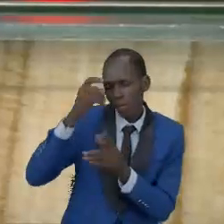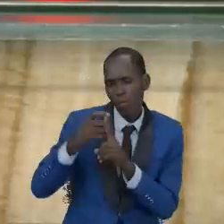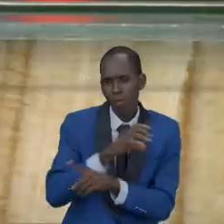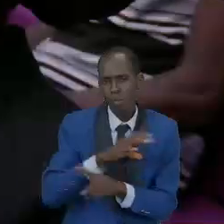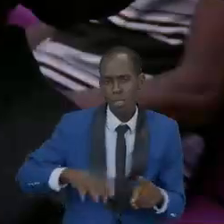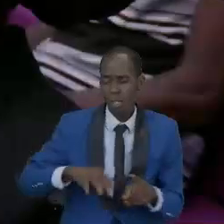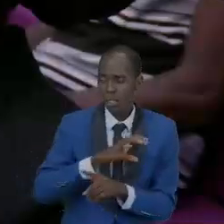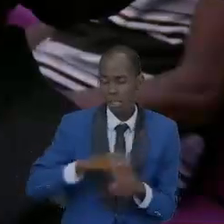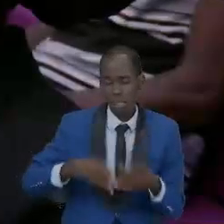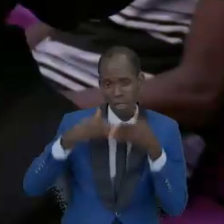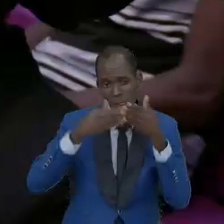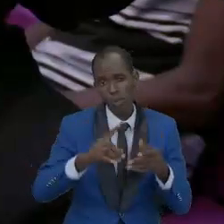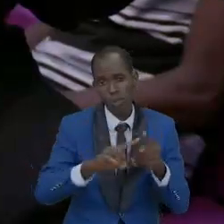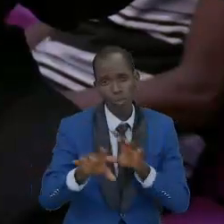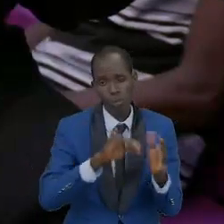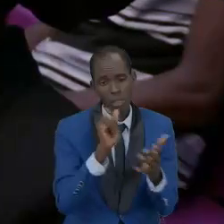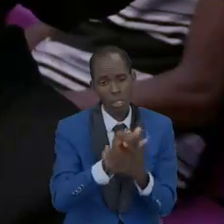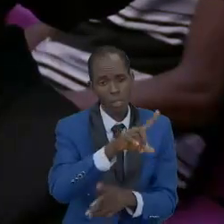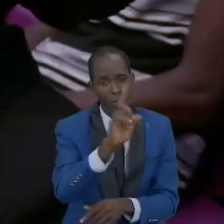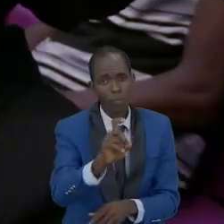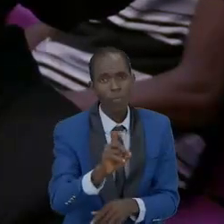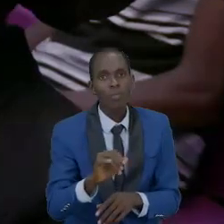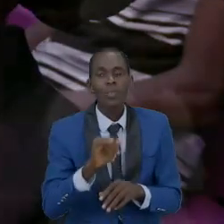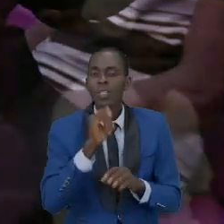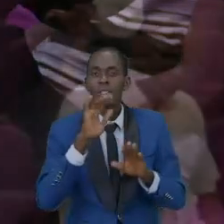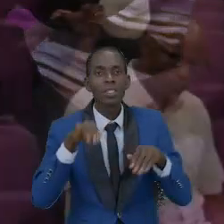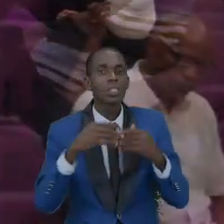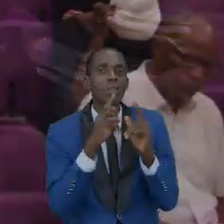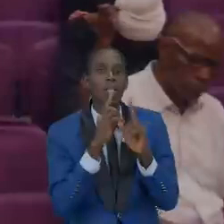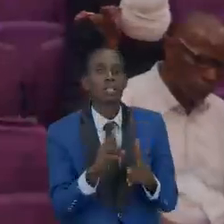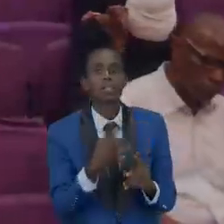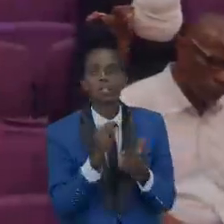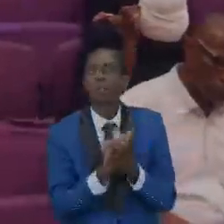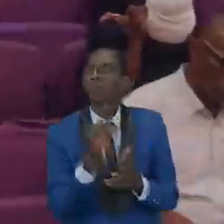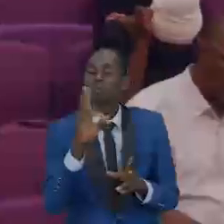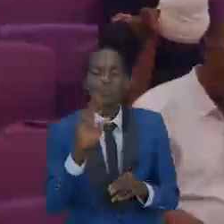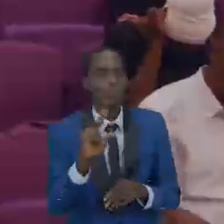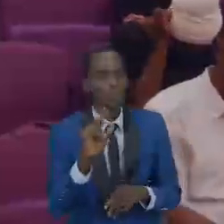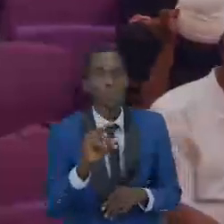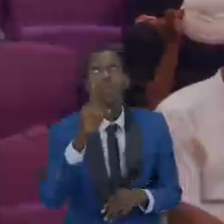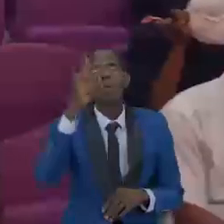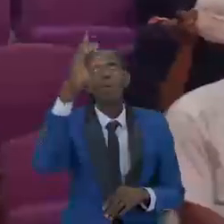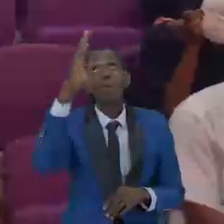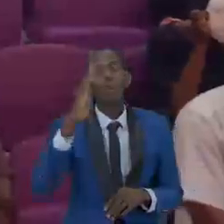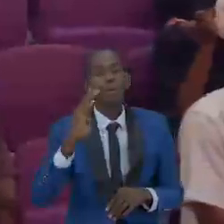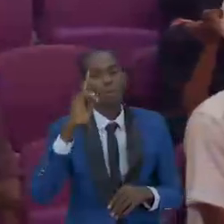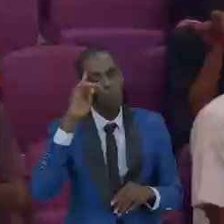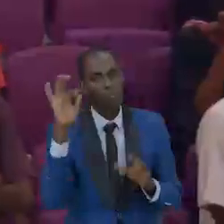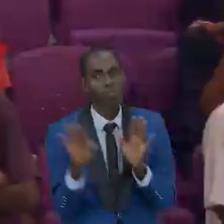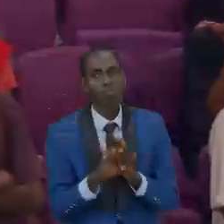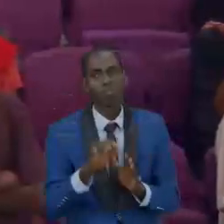me do that. He didn't allow any answer. He said, God forbid. God cannot be